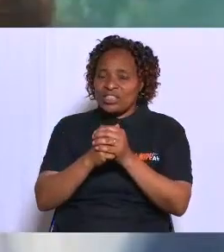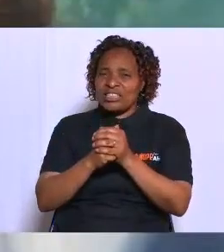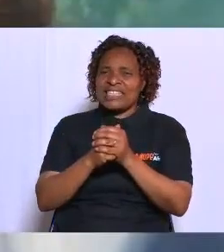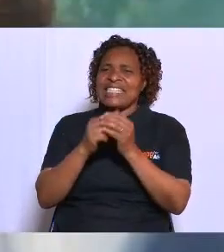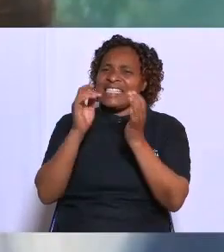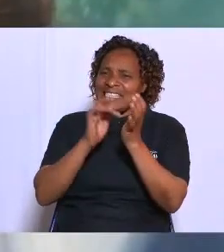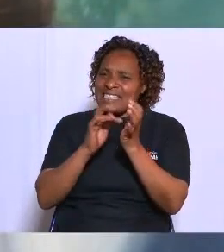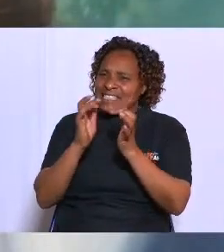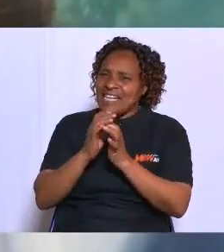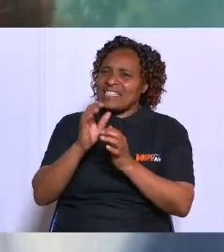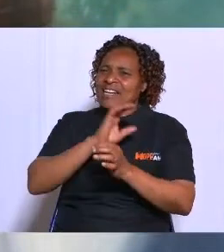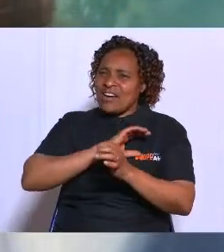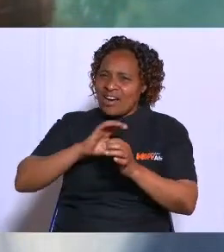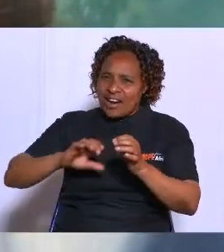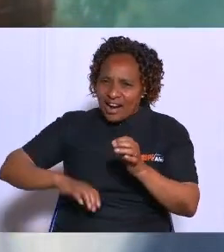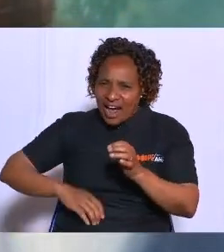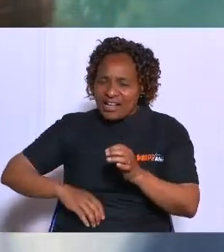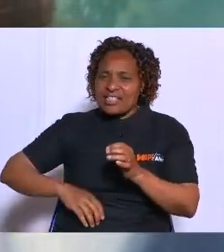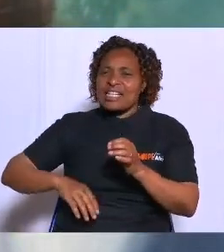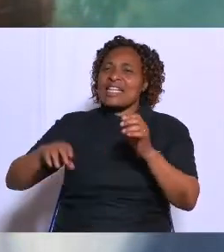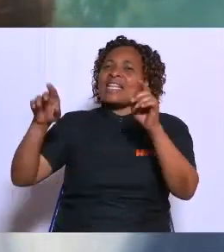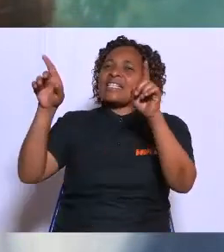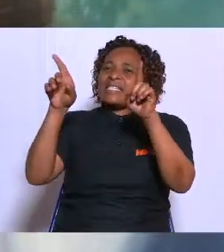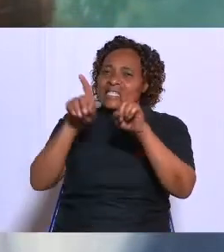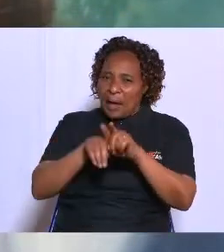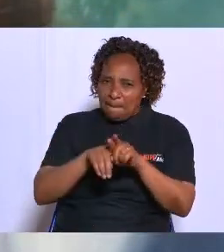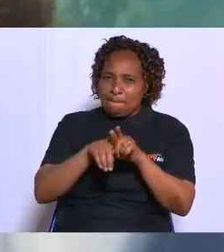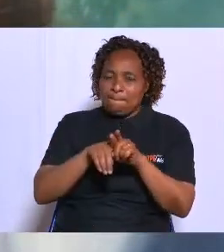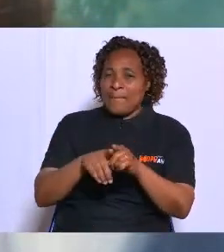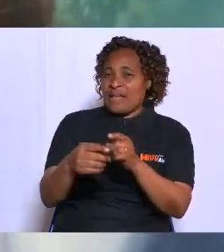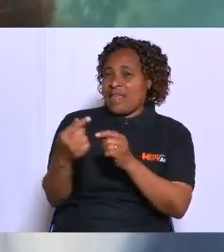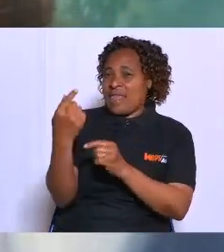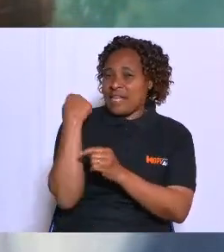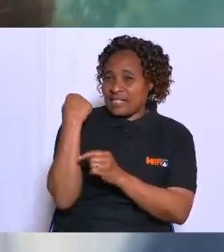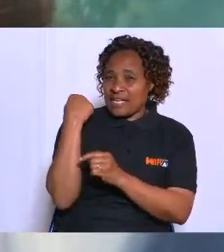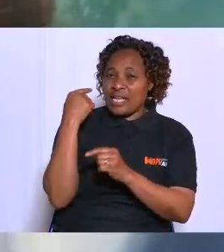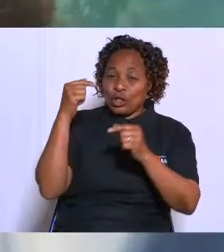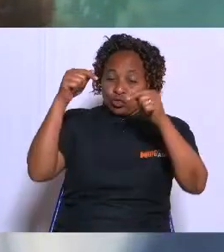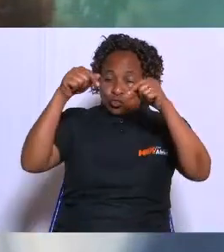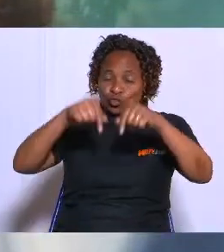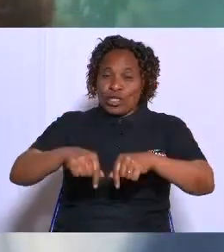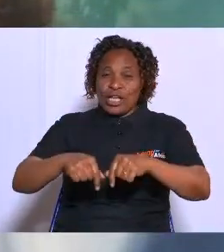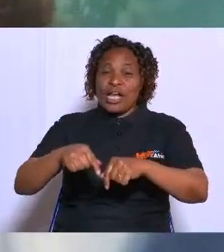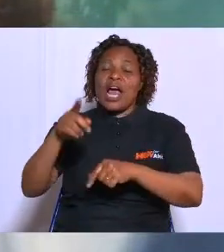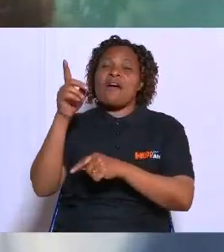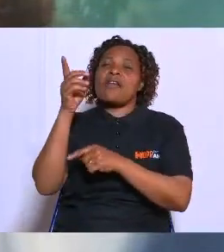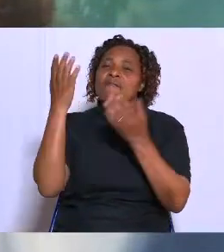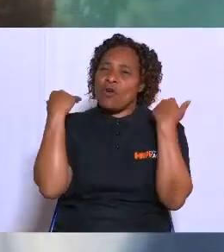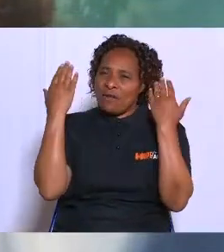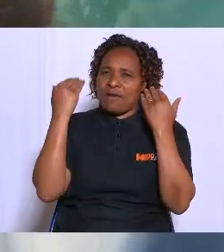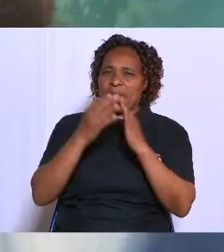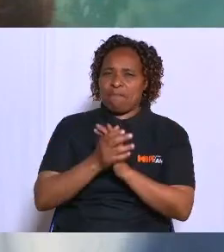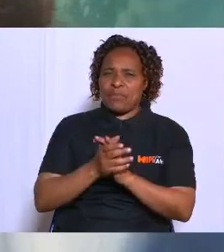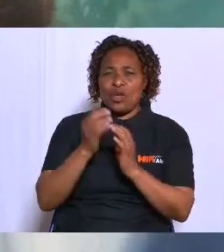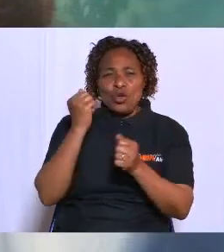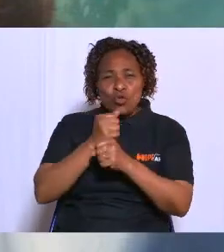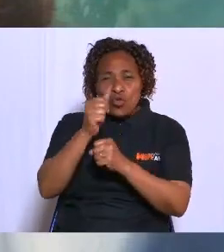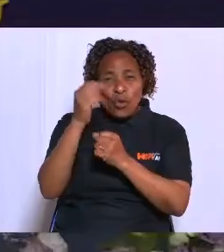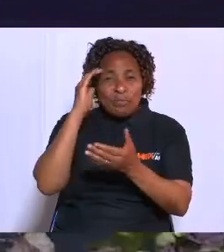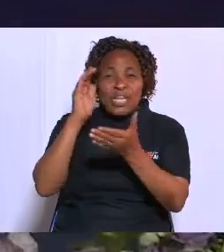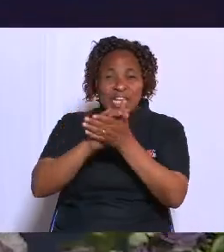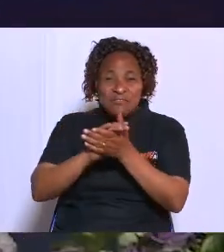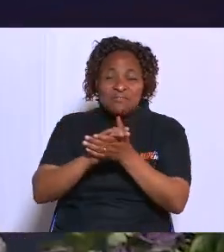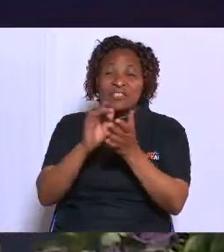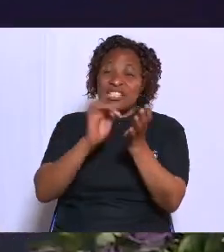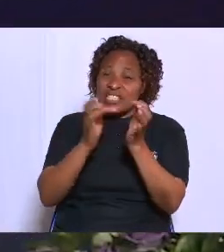Jesus Christ the what the same when yesterday today and what forever do you believe Jesus